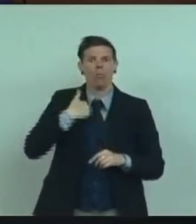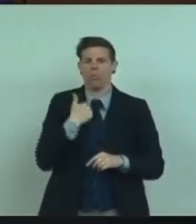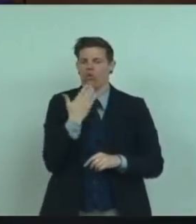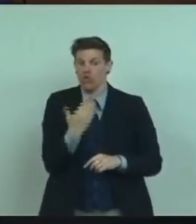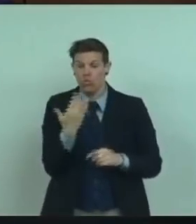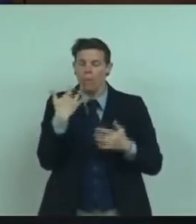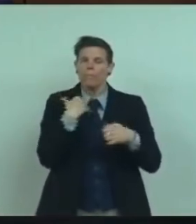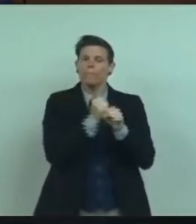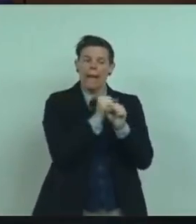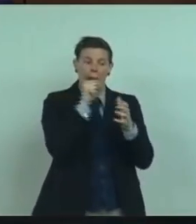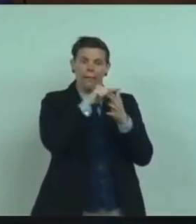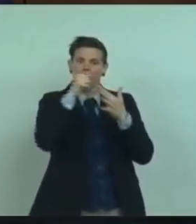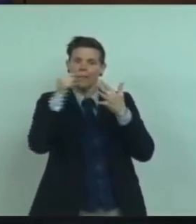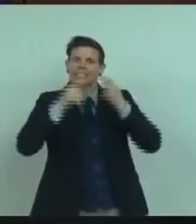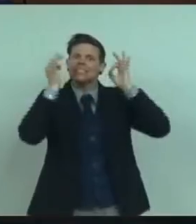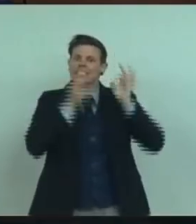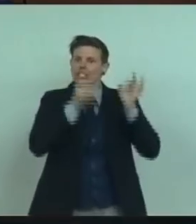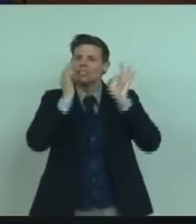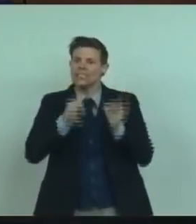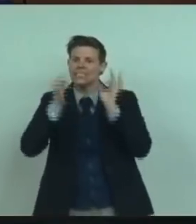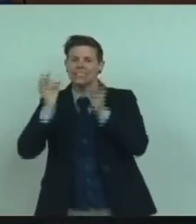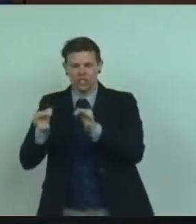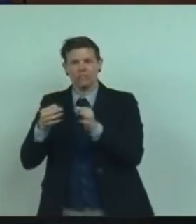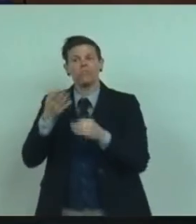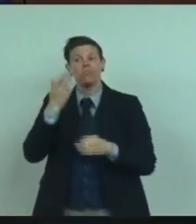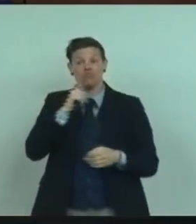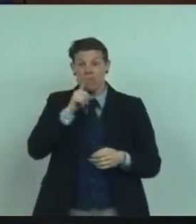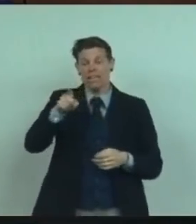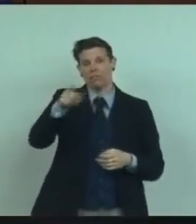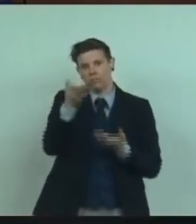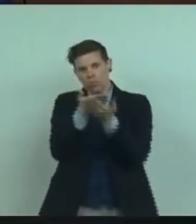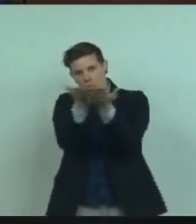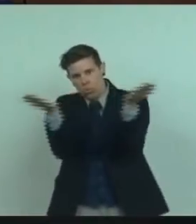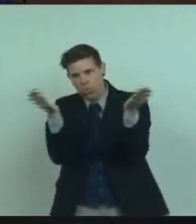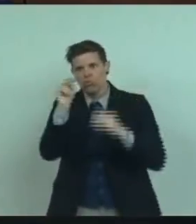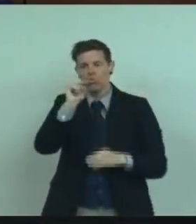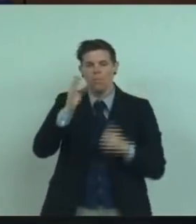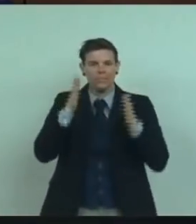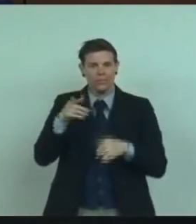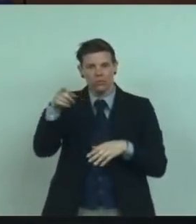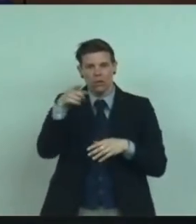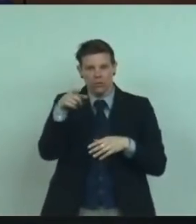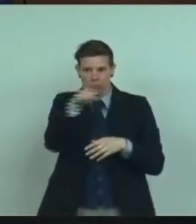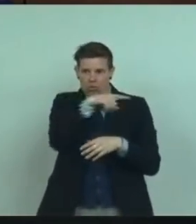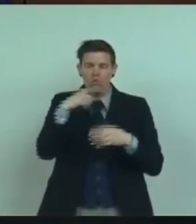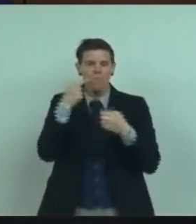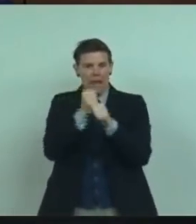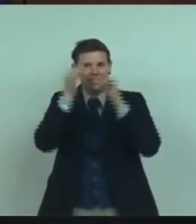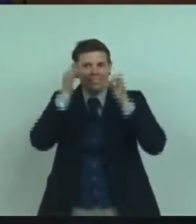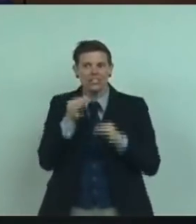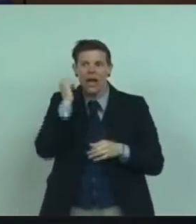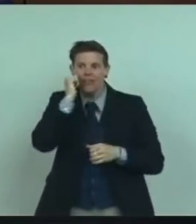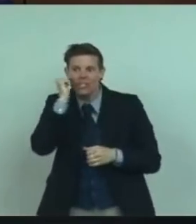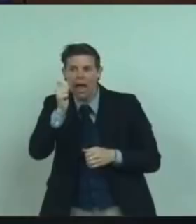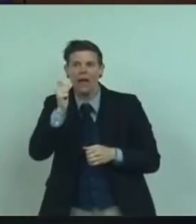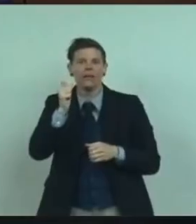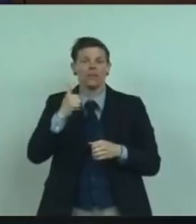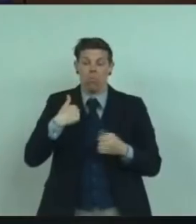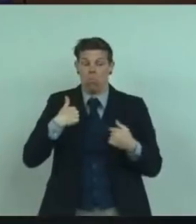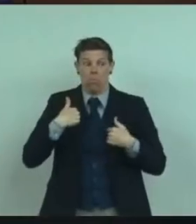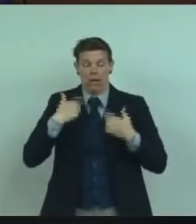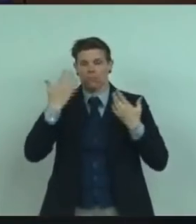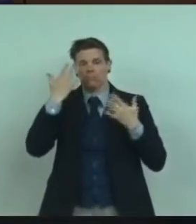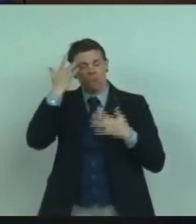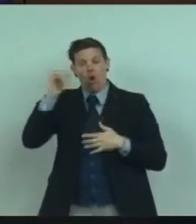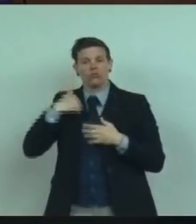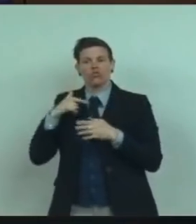they participate in these decisions every day. We started early. We engaged the healthcare community